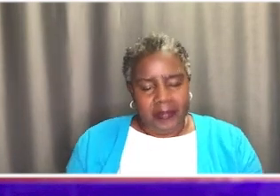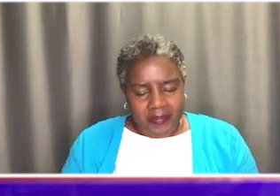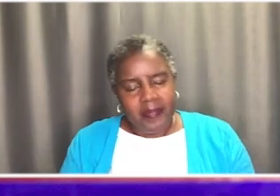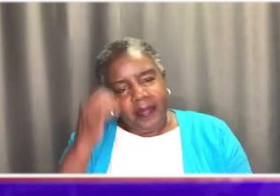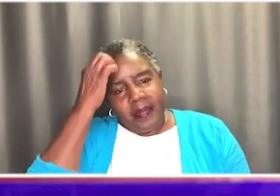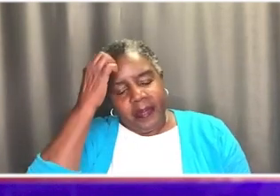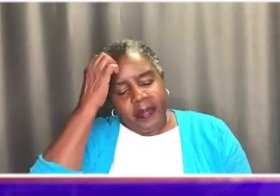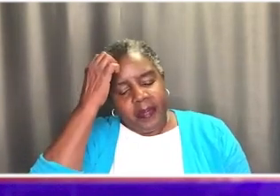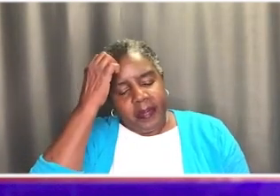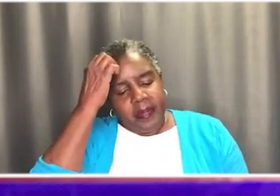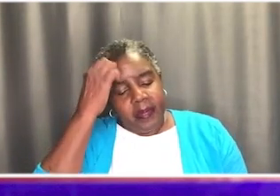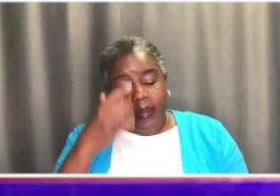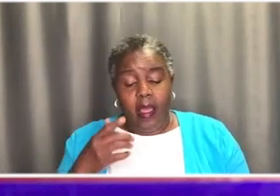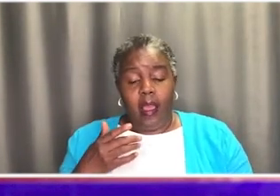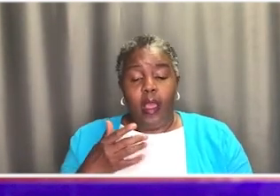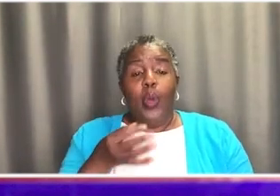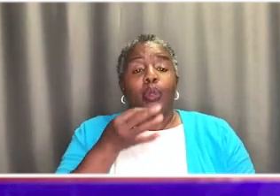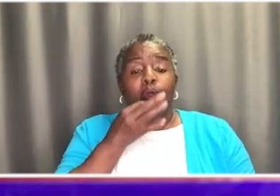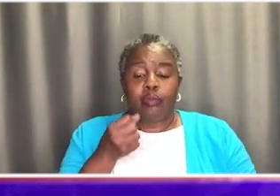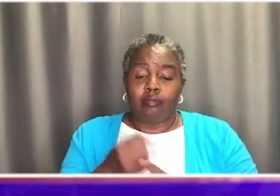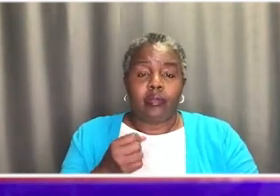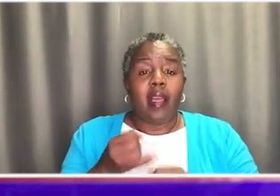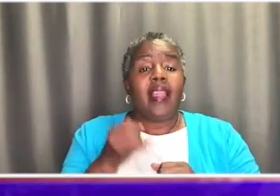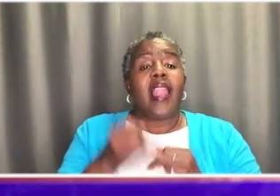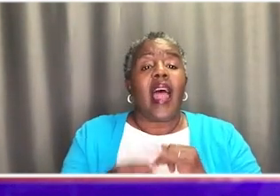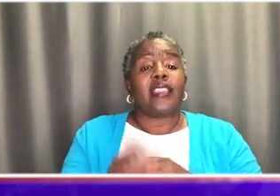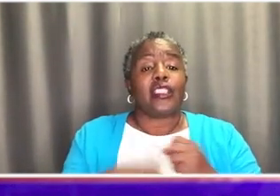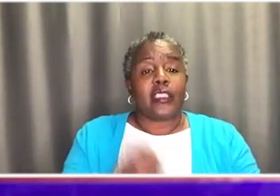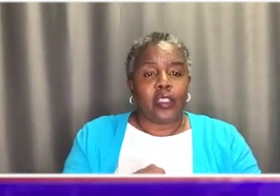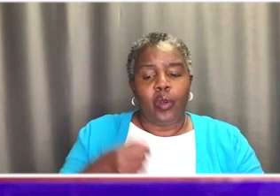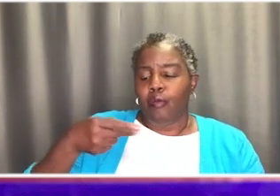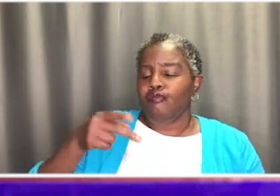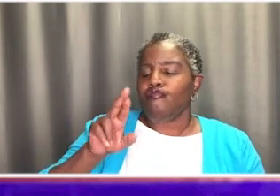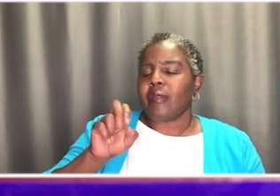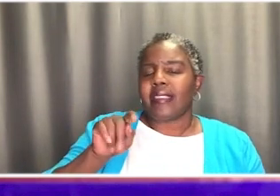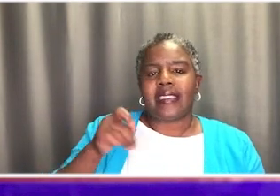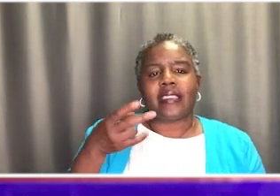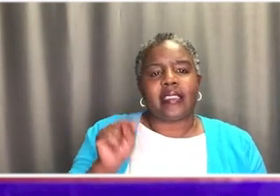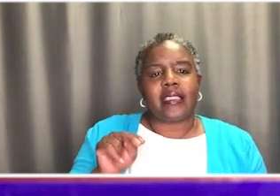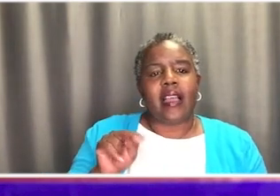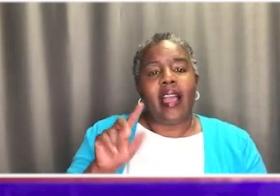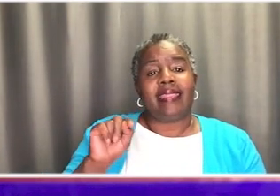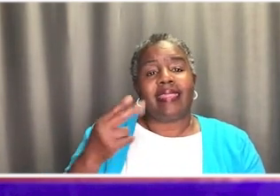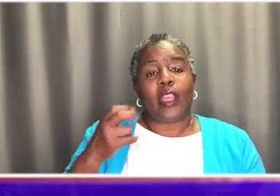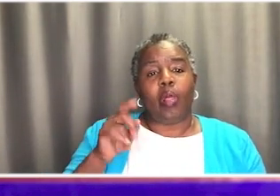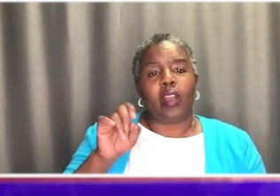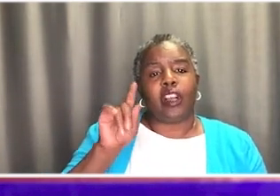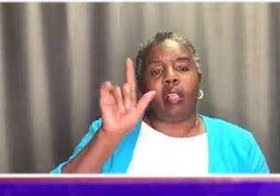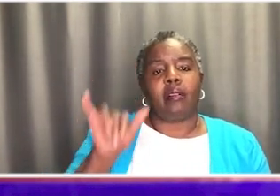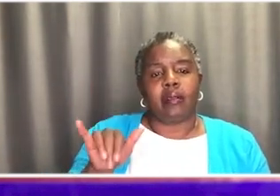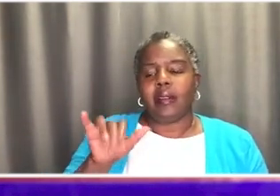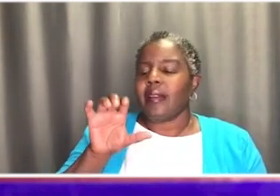I'm headed into my final year at Princeton Theological Seminary. But prior to that, I ran